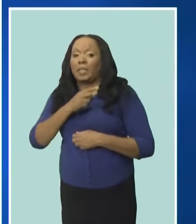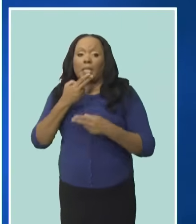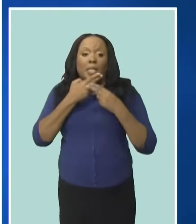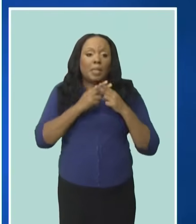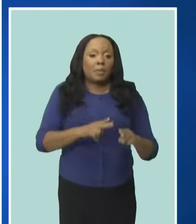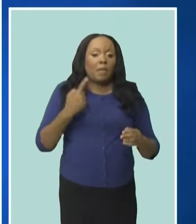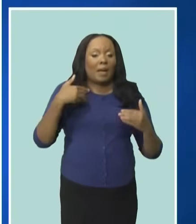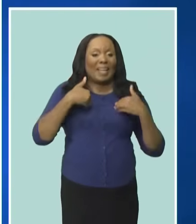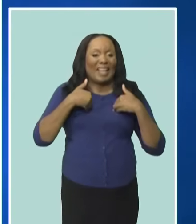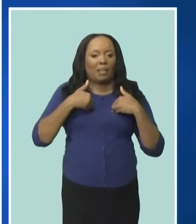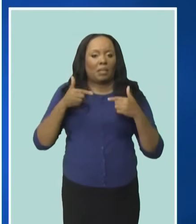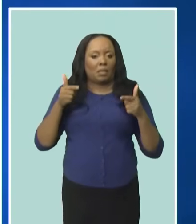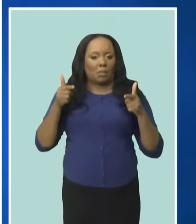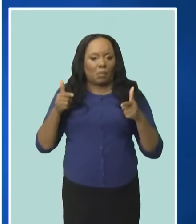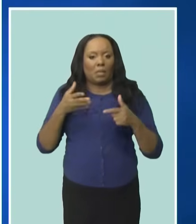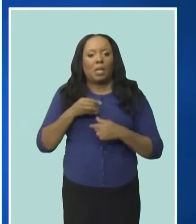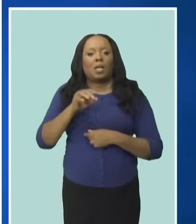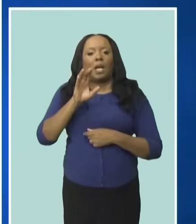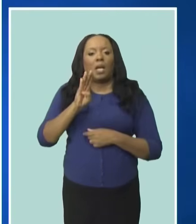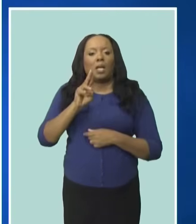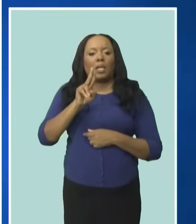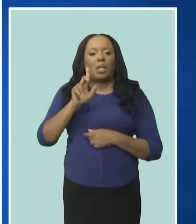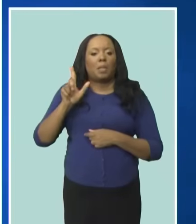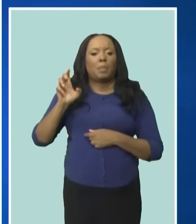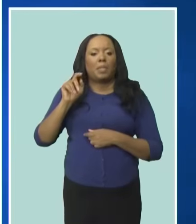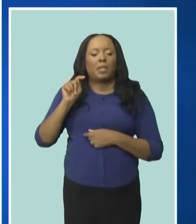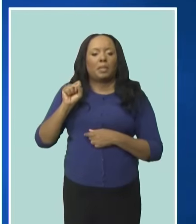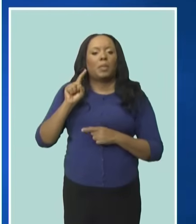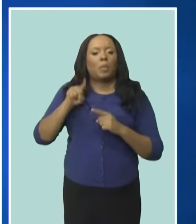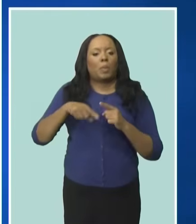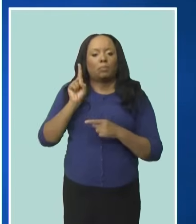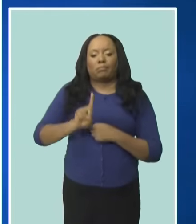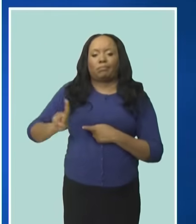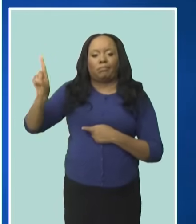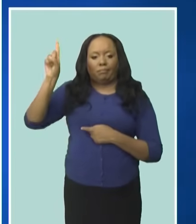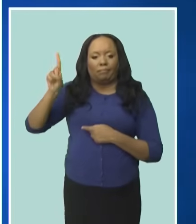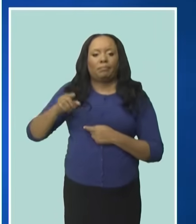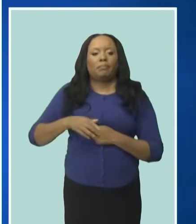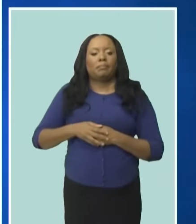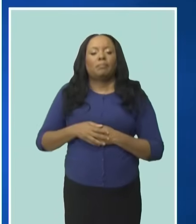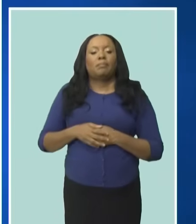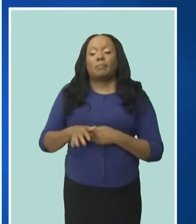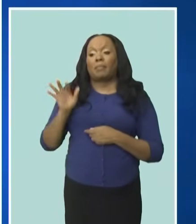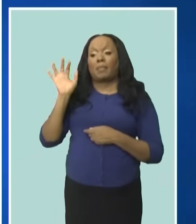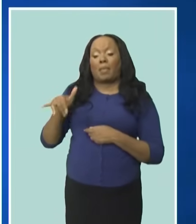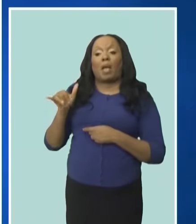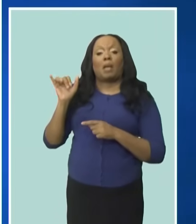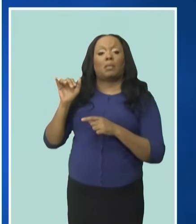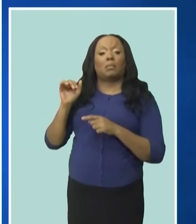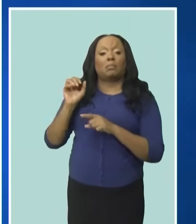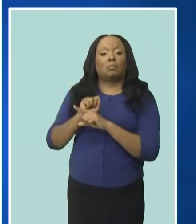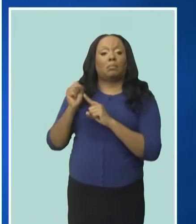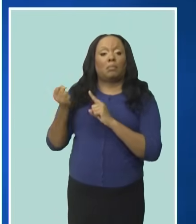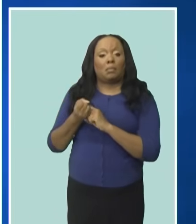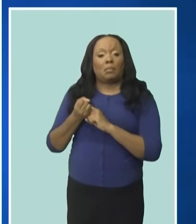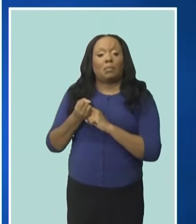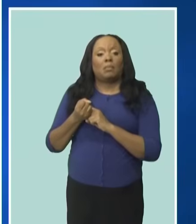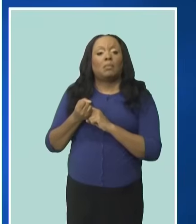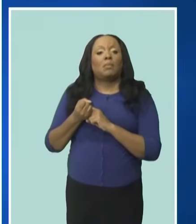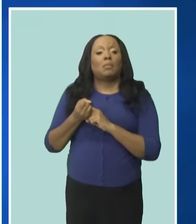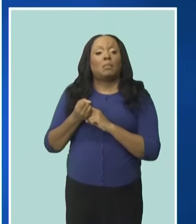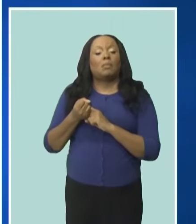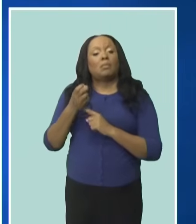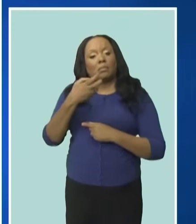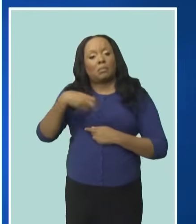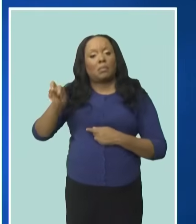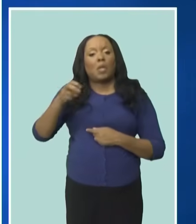ammunition when he appeared before Chief Magistrate Ian Weeks in the District A Criminal Court. The matter was transferred to the Whole Town Magistrates Court,